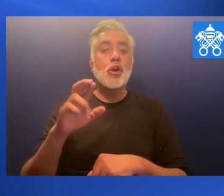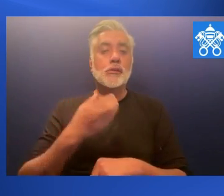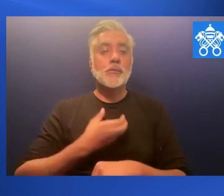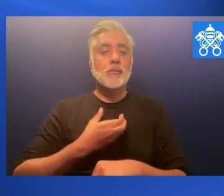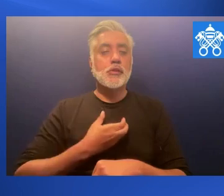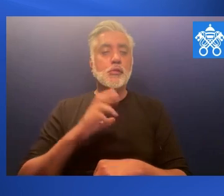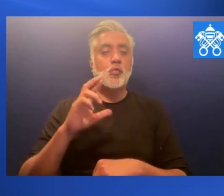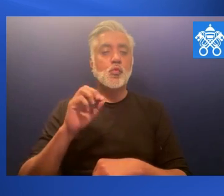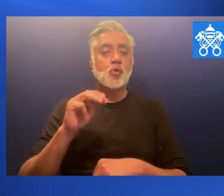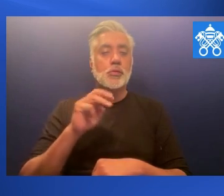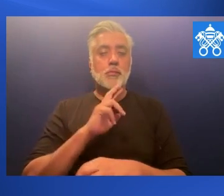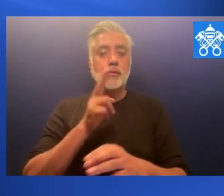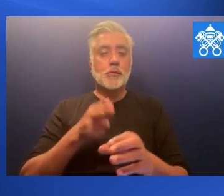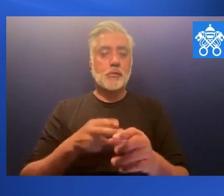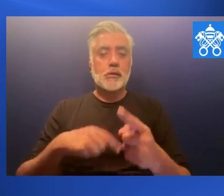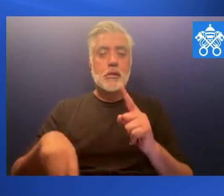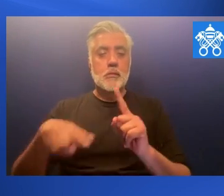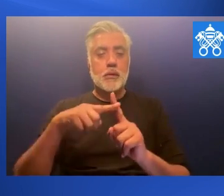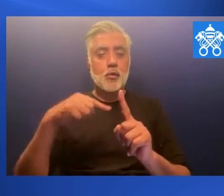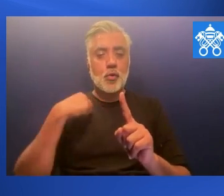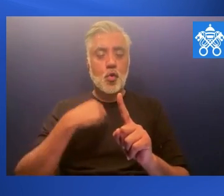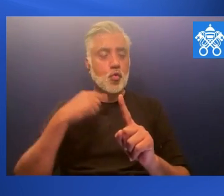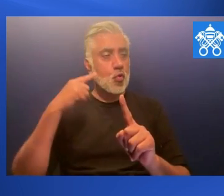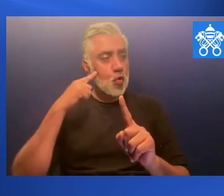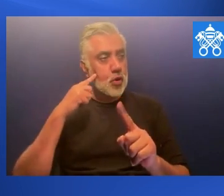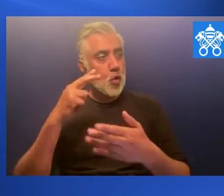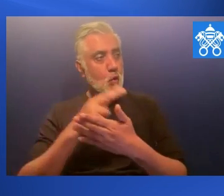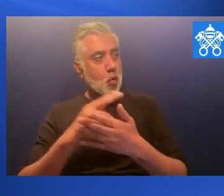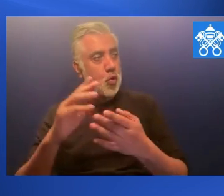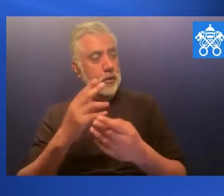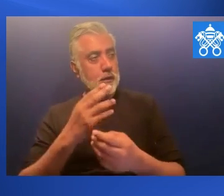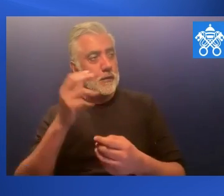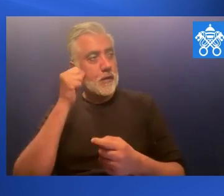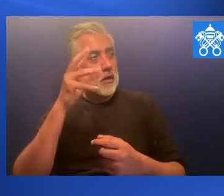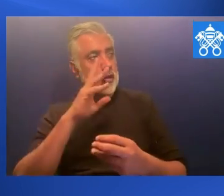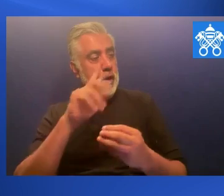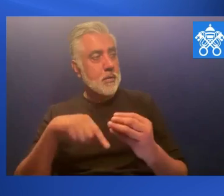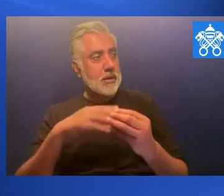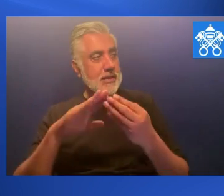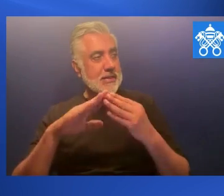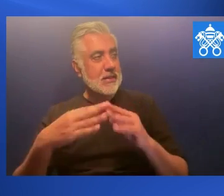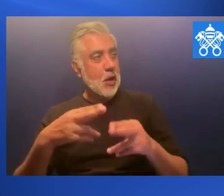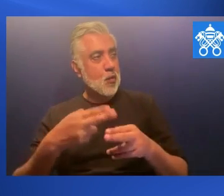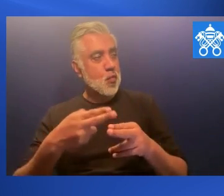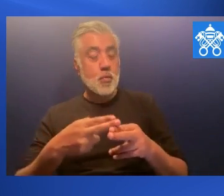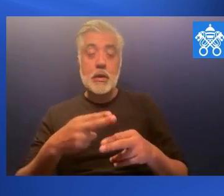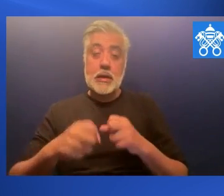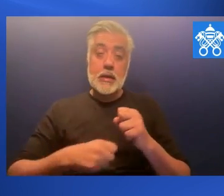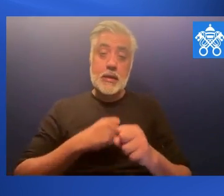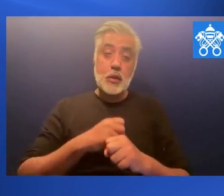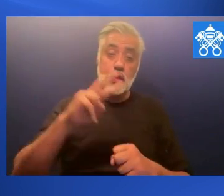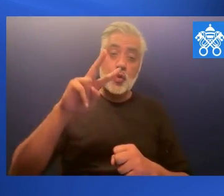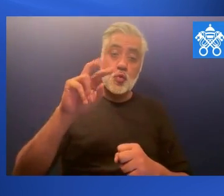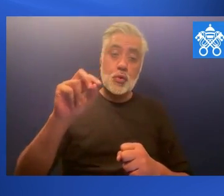seen participating here the mayor of Rome, Roberto Gualtieri. We also heard references, our Holy Father referring to